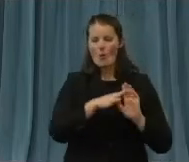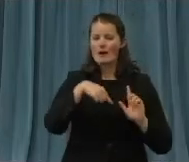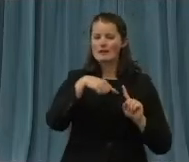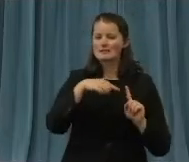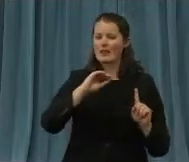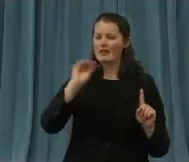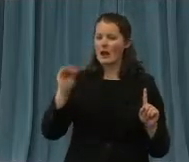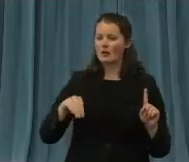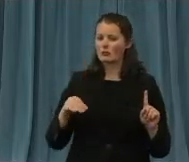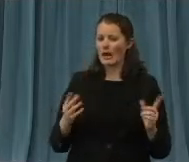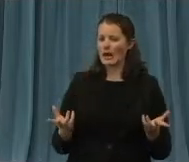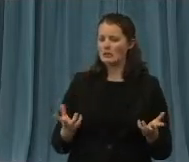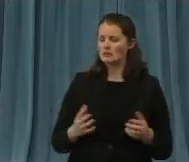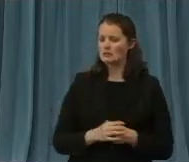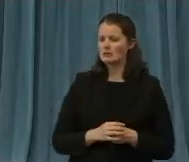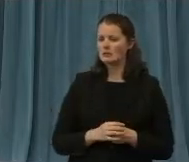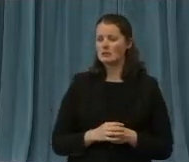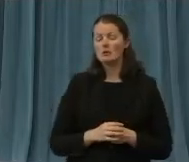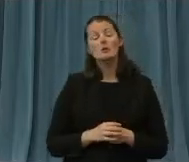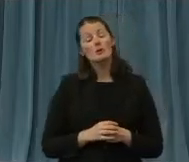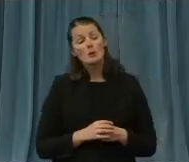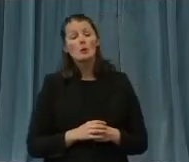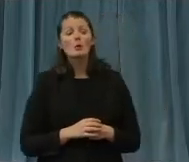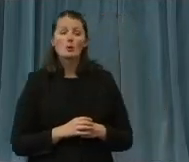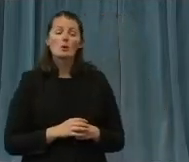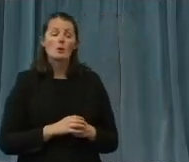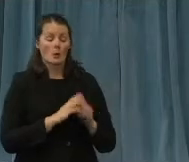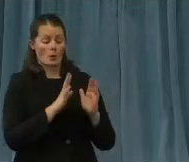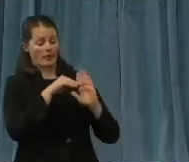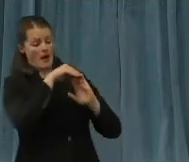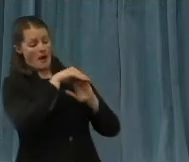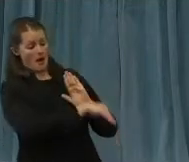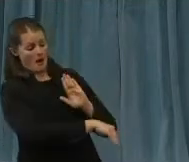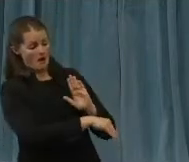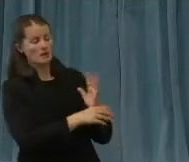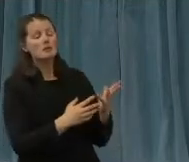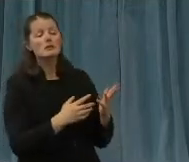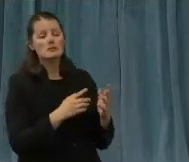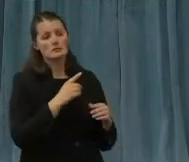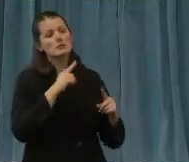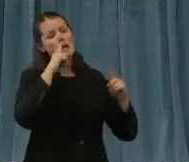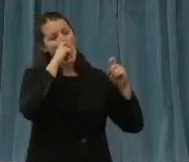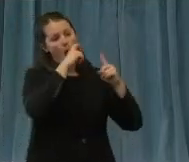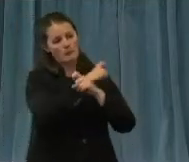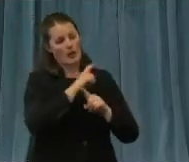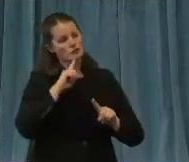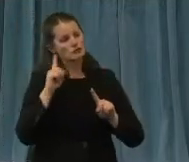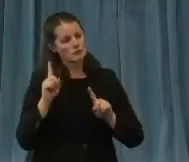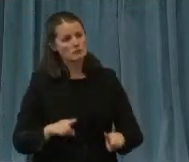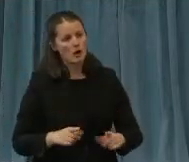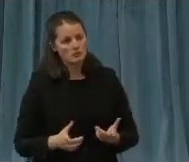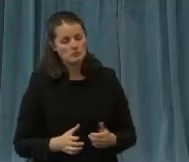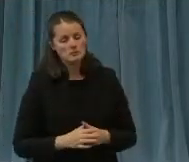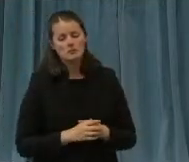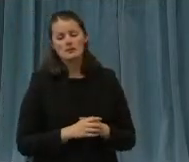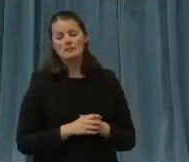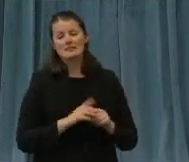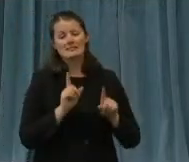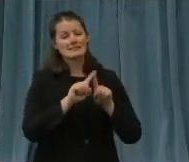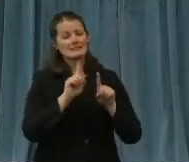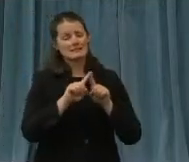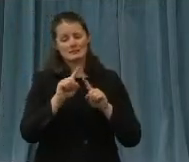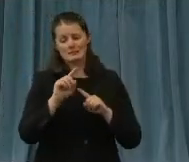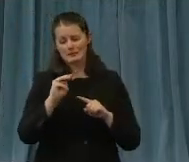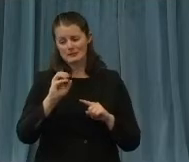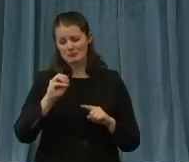That's a pretty complex question. So we're looking not only at declining new cases, in a lot of our models, that's how they're